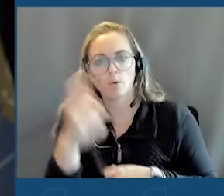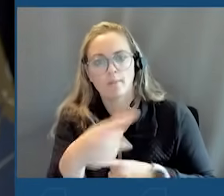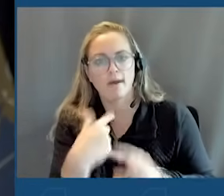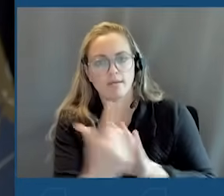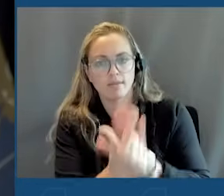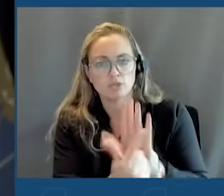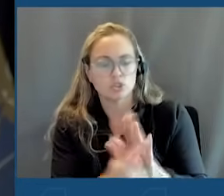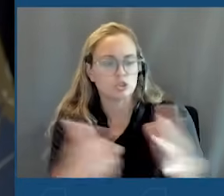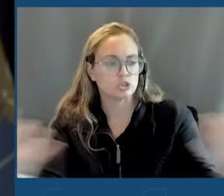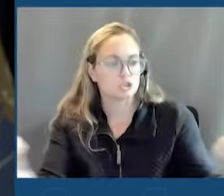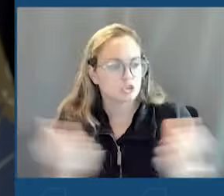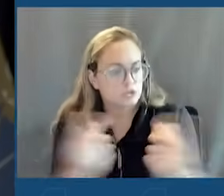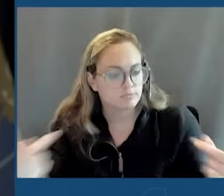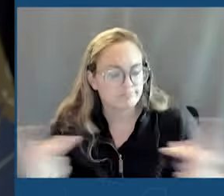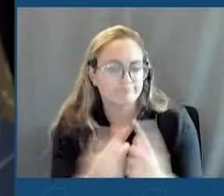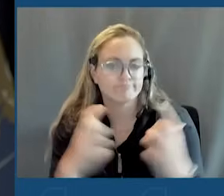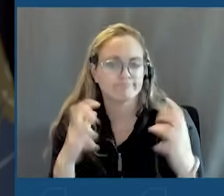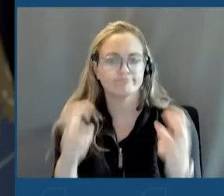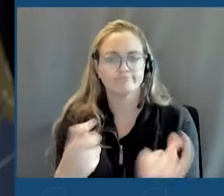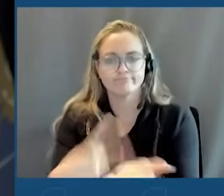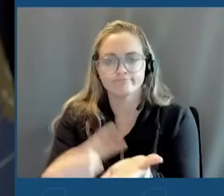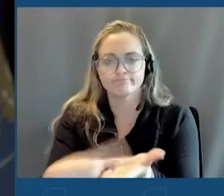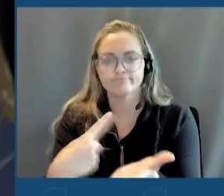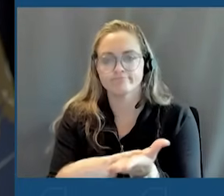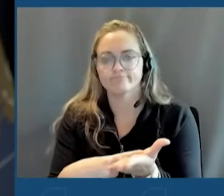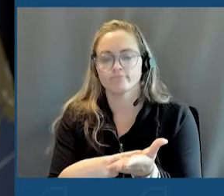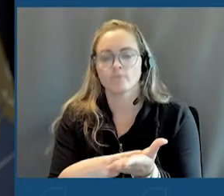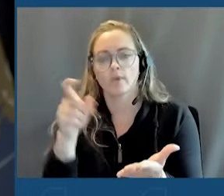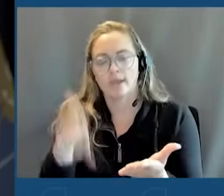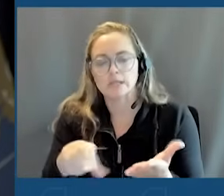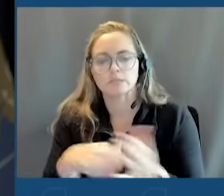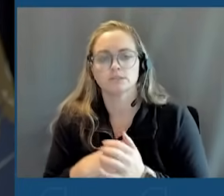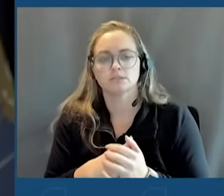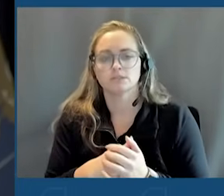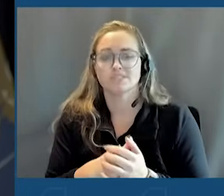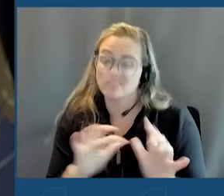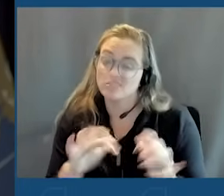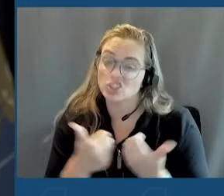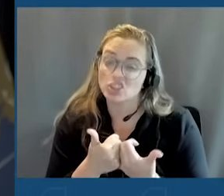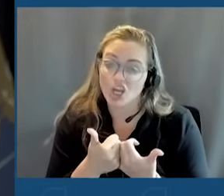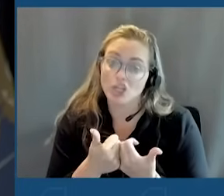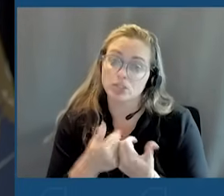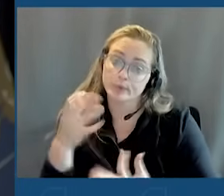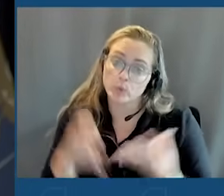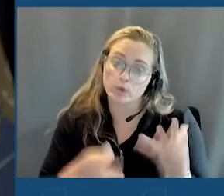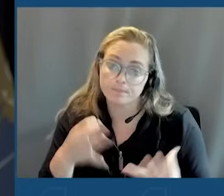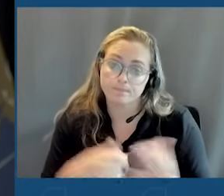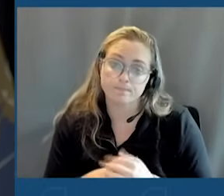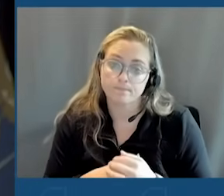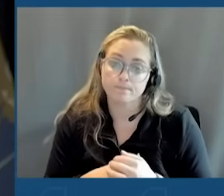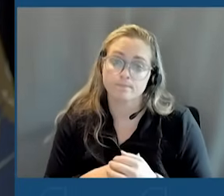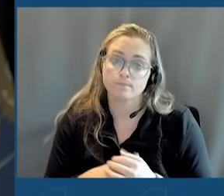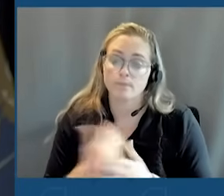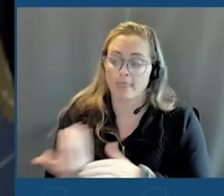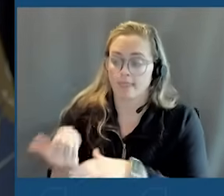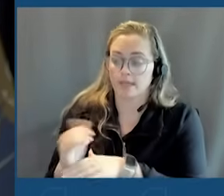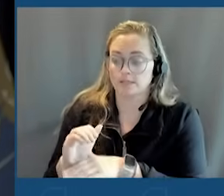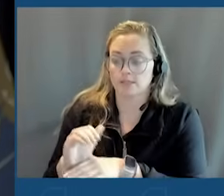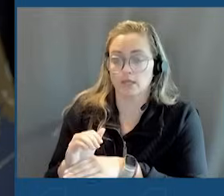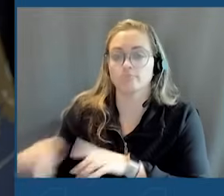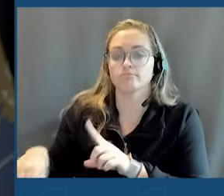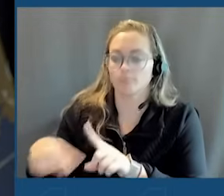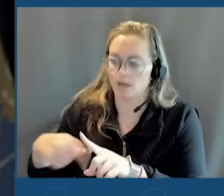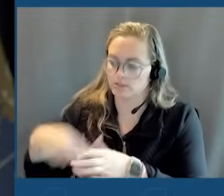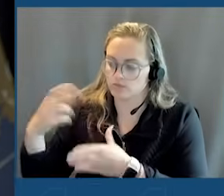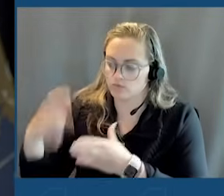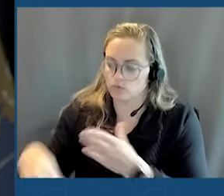We took strong actions. And of course, it was challenged in court. Last night, we received a positive outcome on